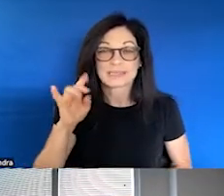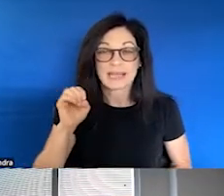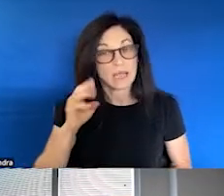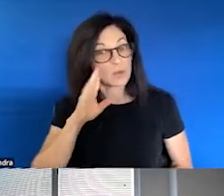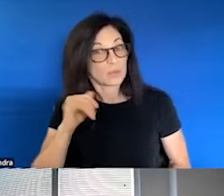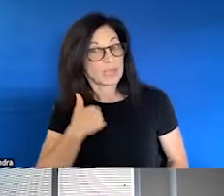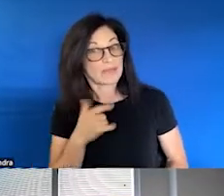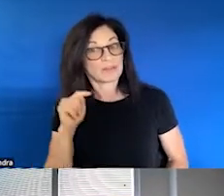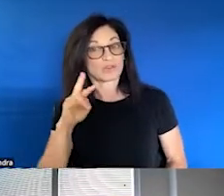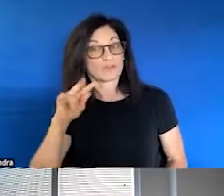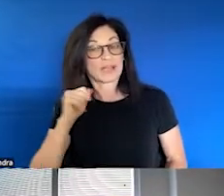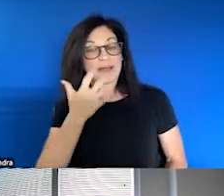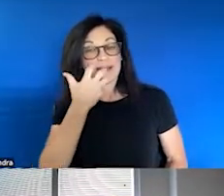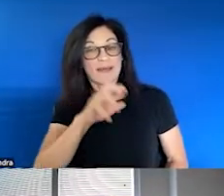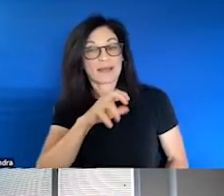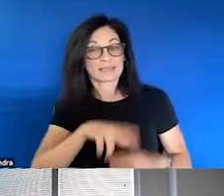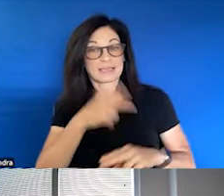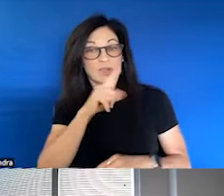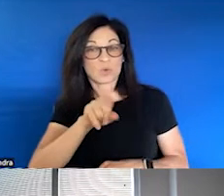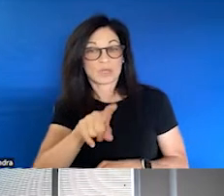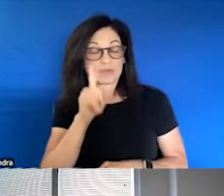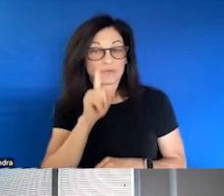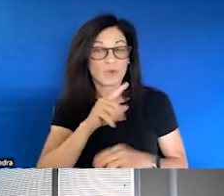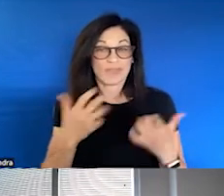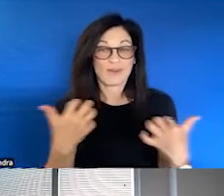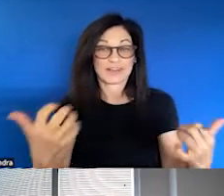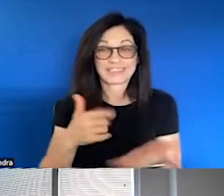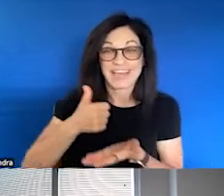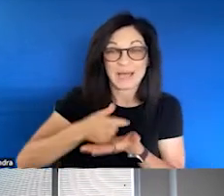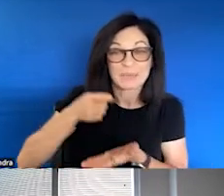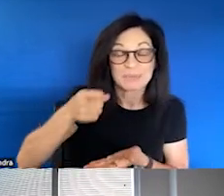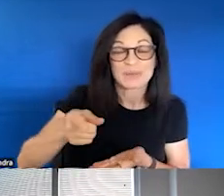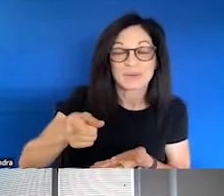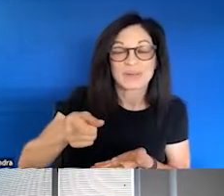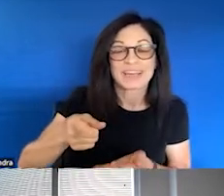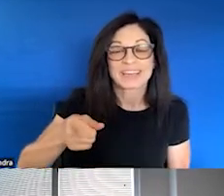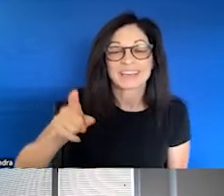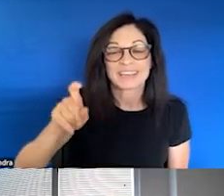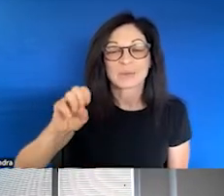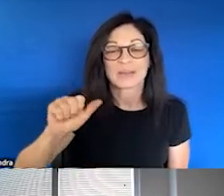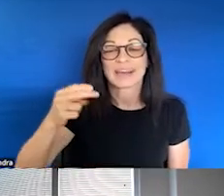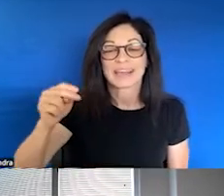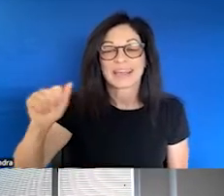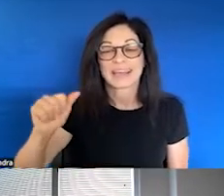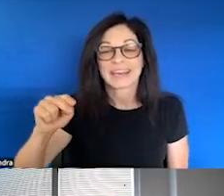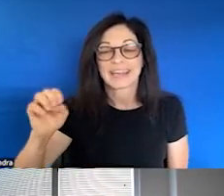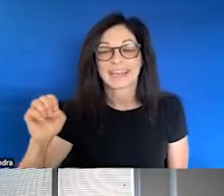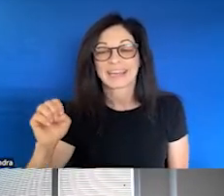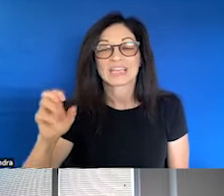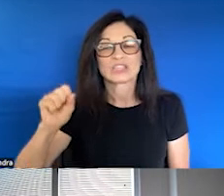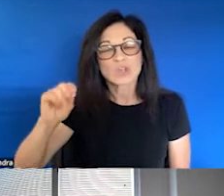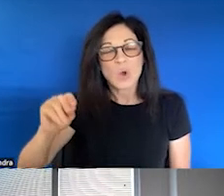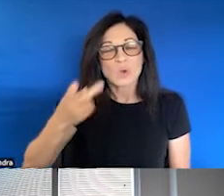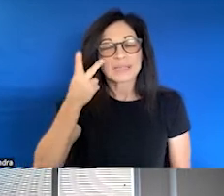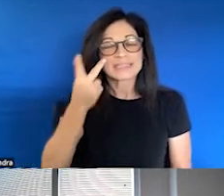question out to the audience to help you out, Shawnee. So we'll see what folks have